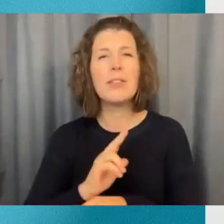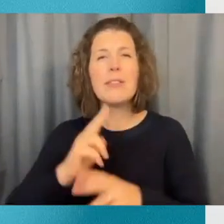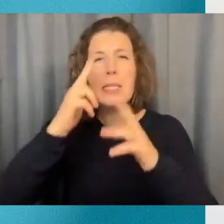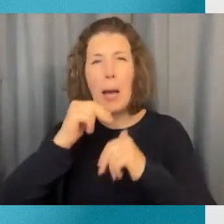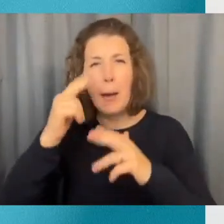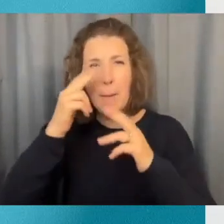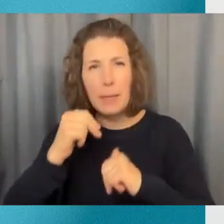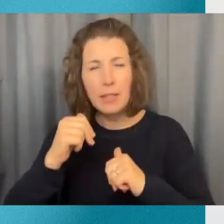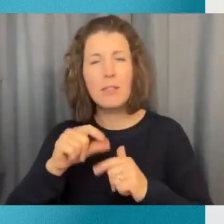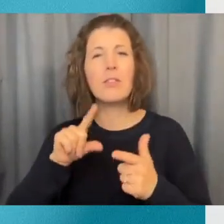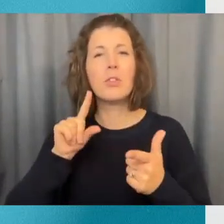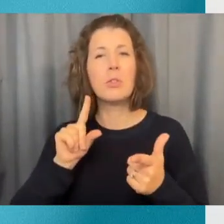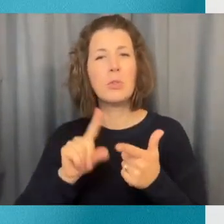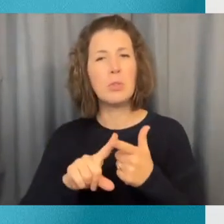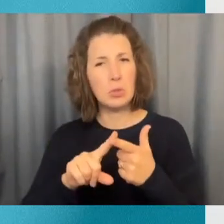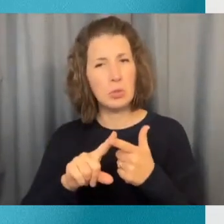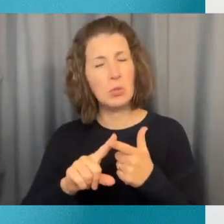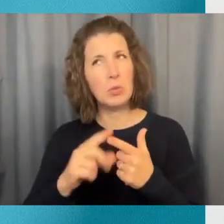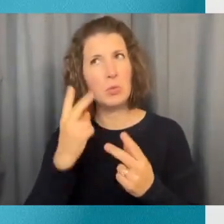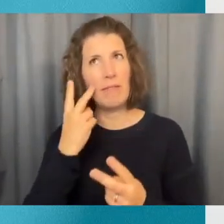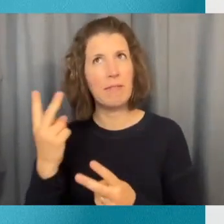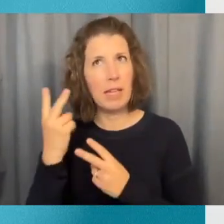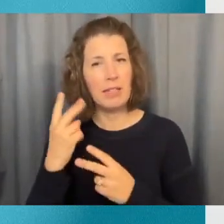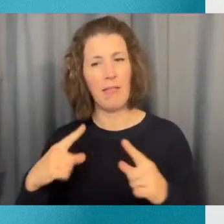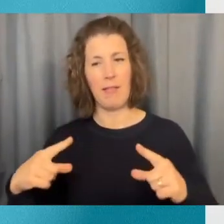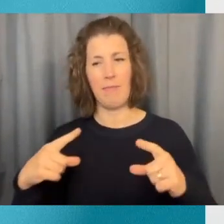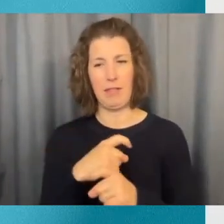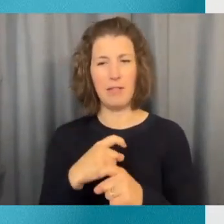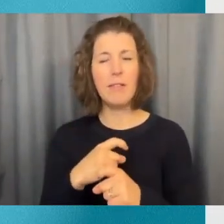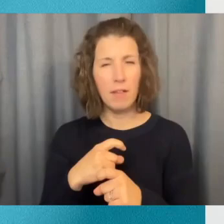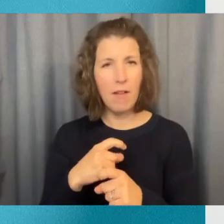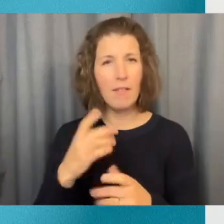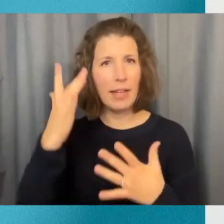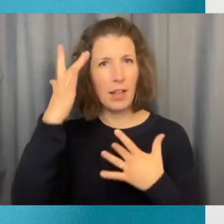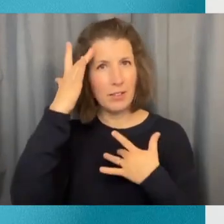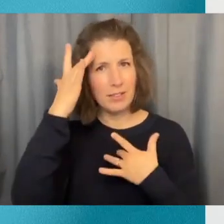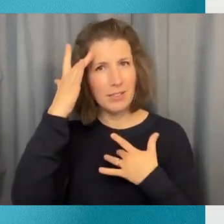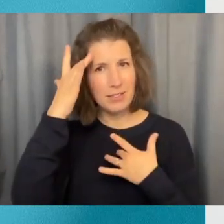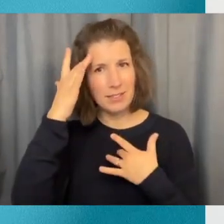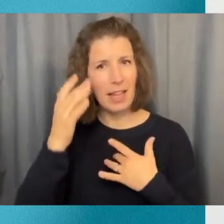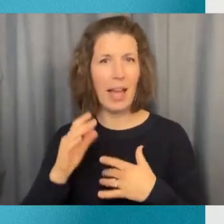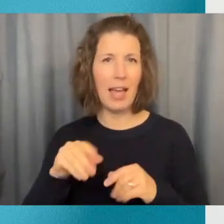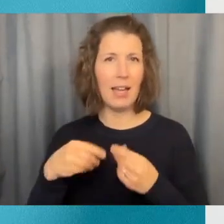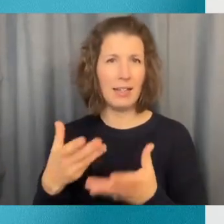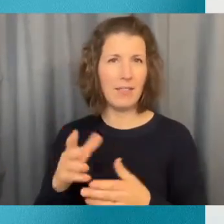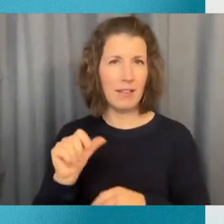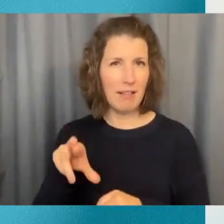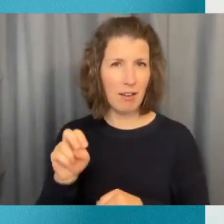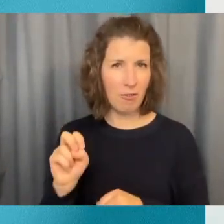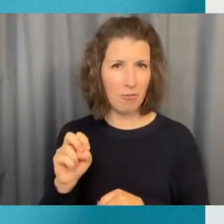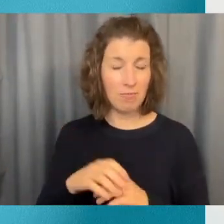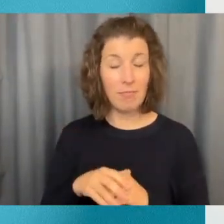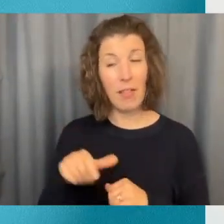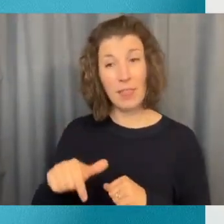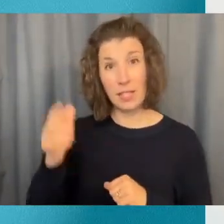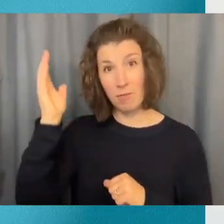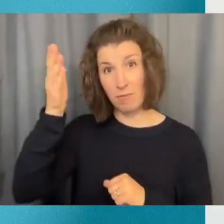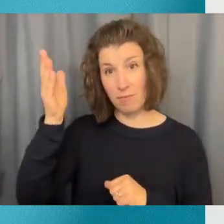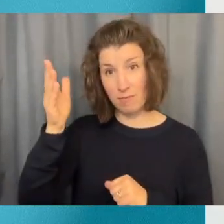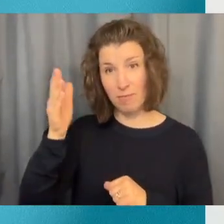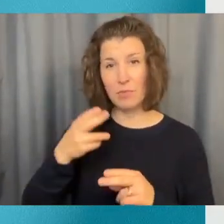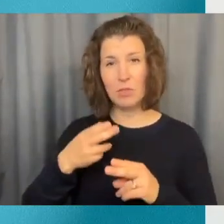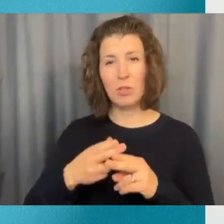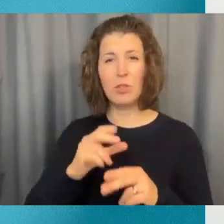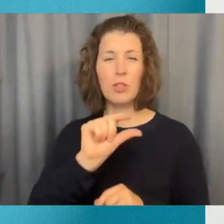on the complexities of illness and caregiving. And this presentation is entitled Graphic